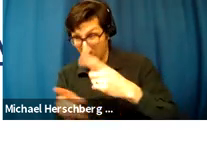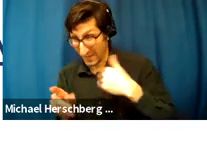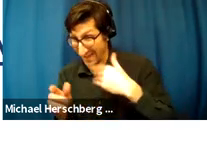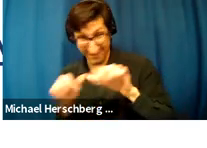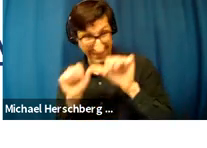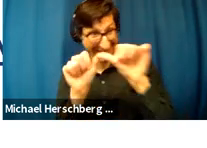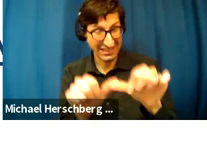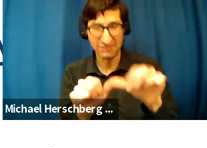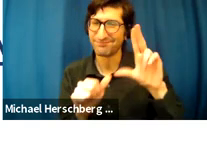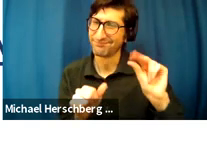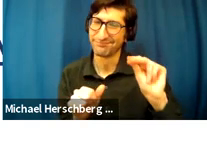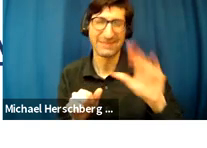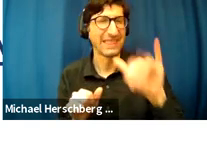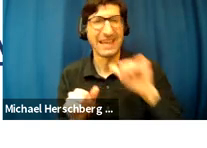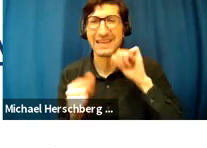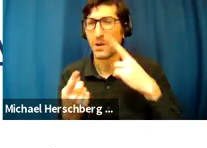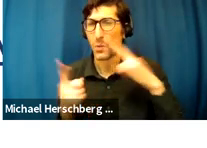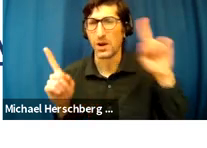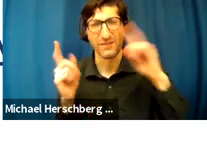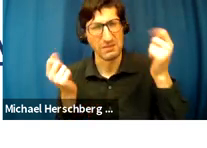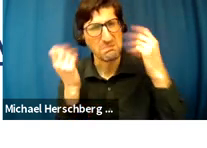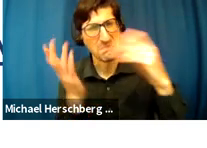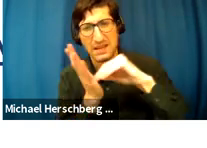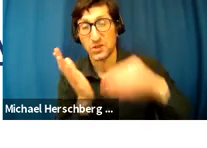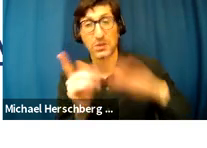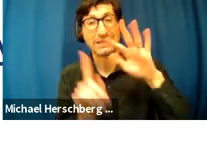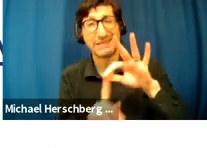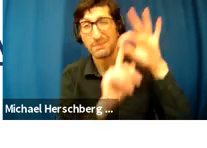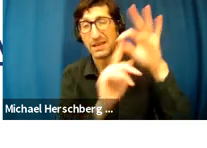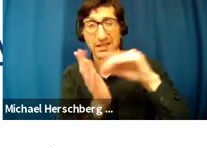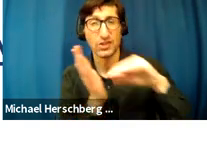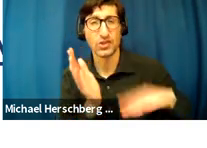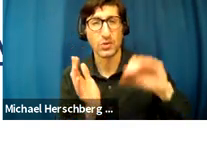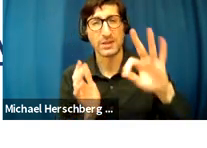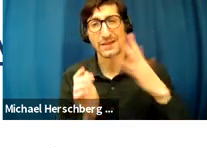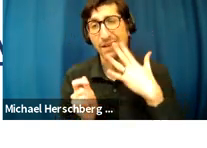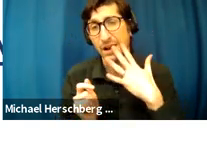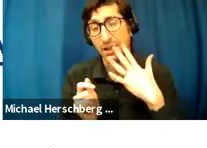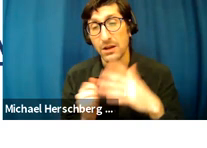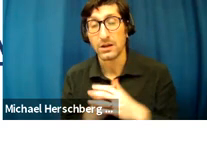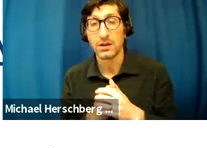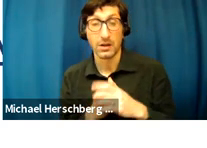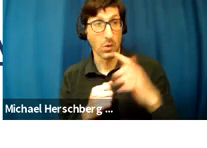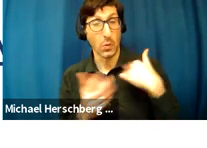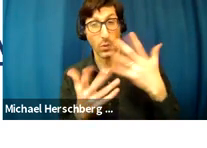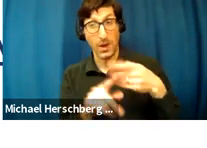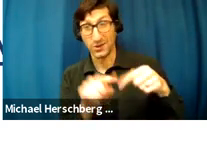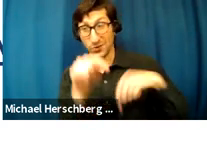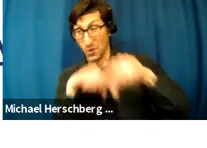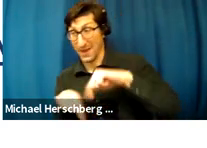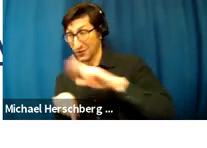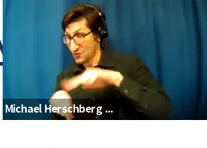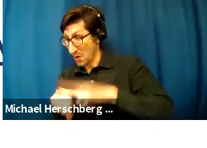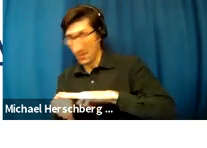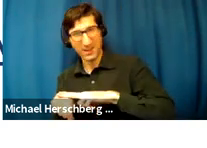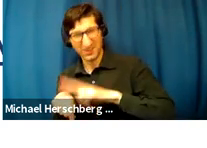wasn't working for too many students, especially students of color. We do not seek to get back to normal. We seek to disrupt